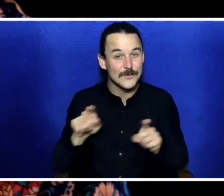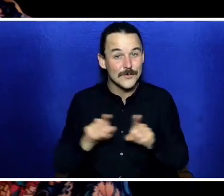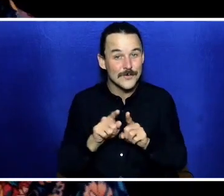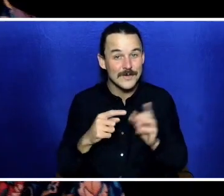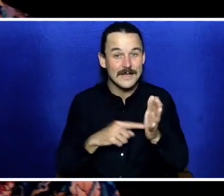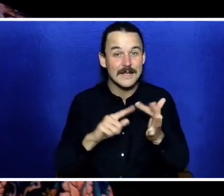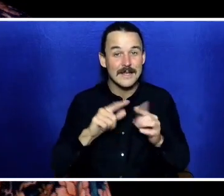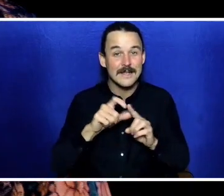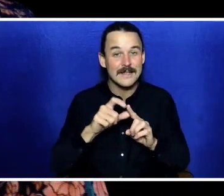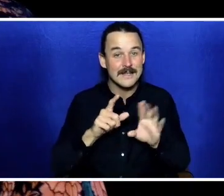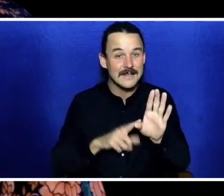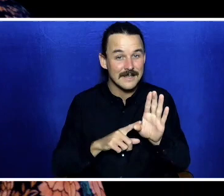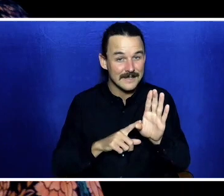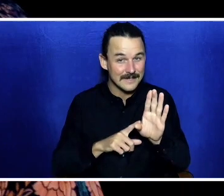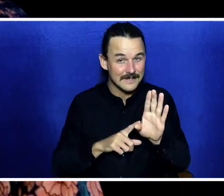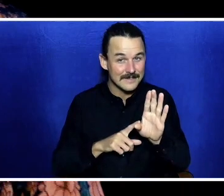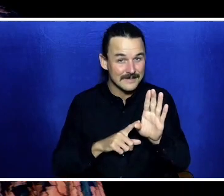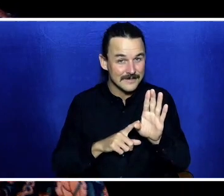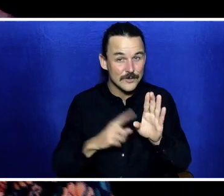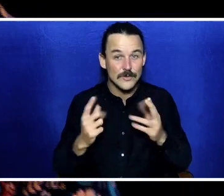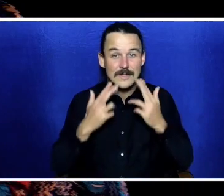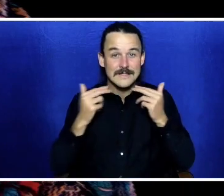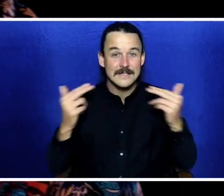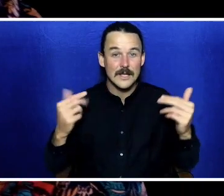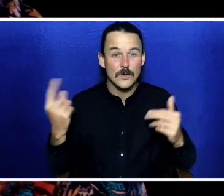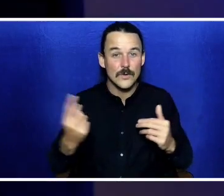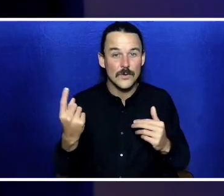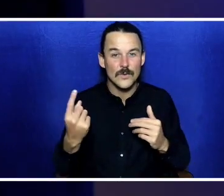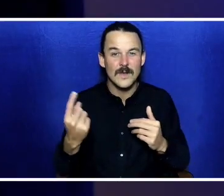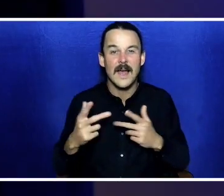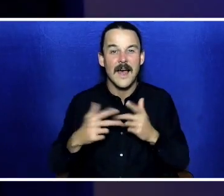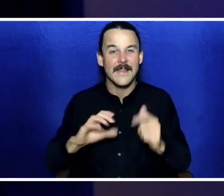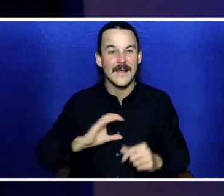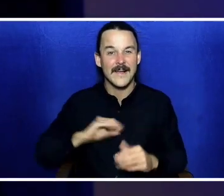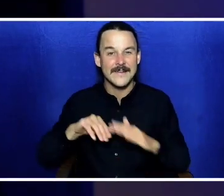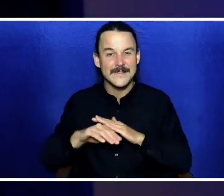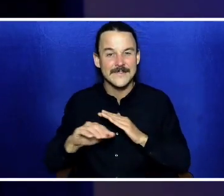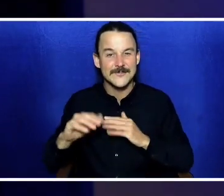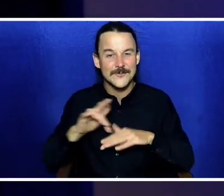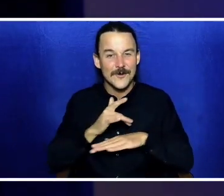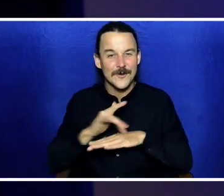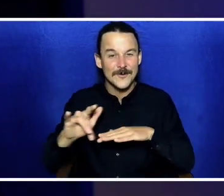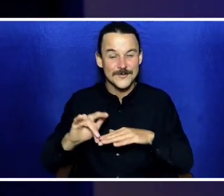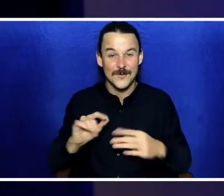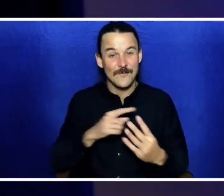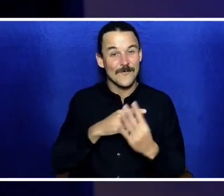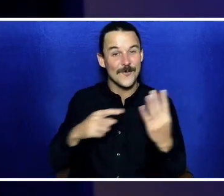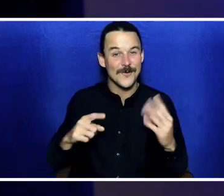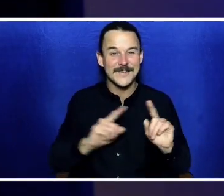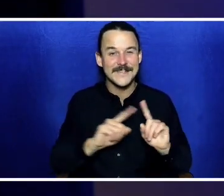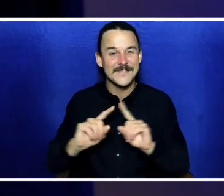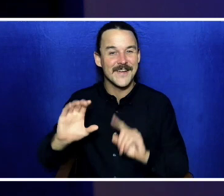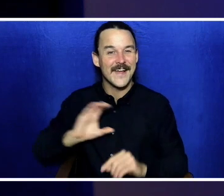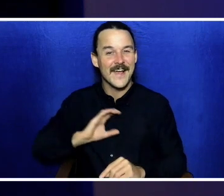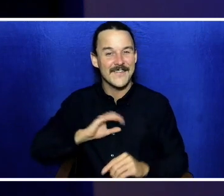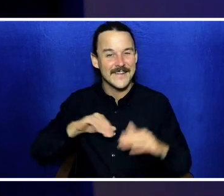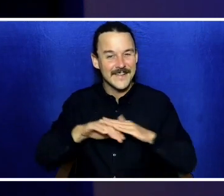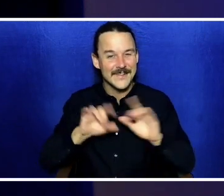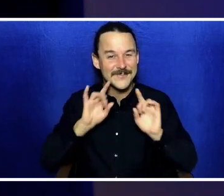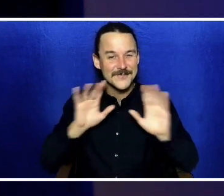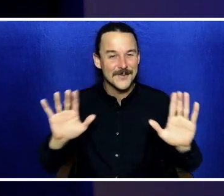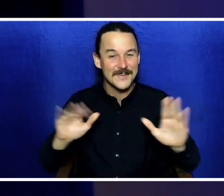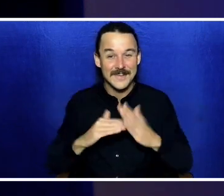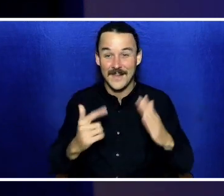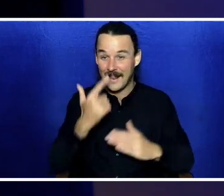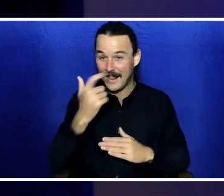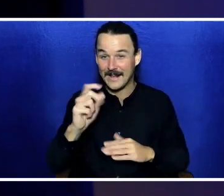between engagements to sing the role of Nurabad. We're delighted now to have a performance from Carlos Ibarsenas and Stephen Marsh,